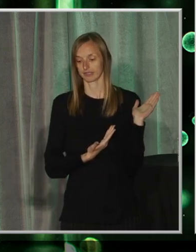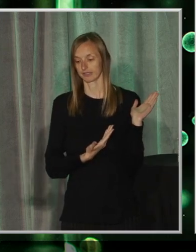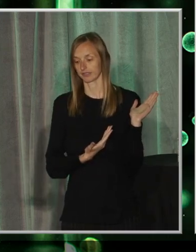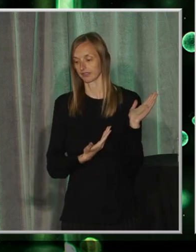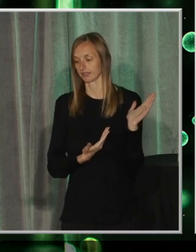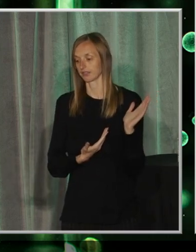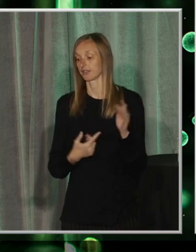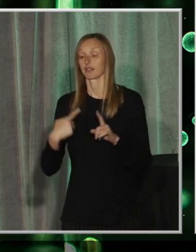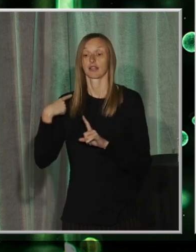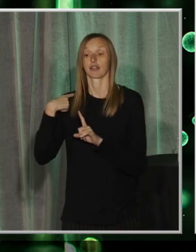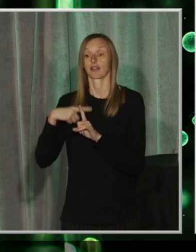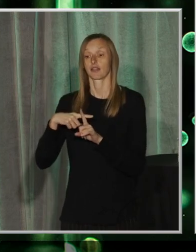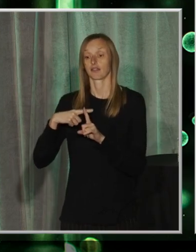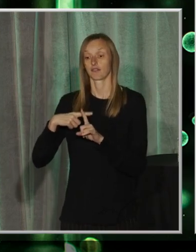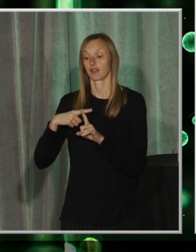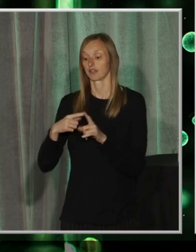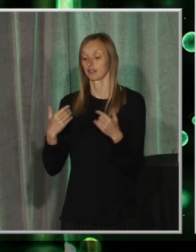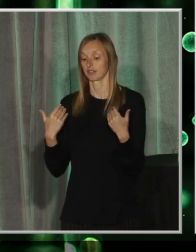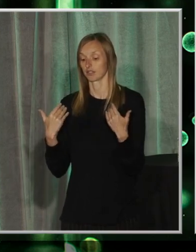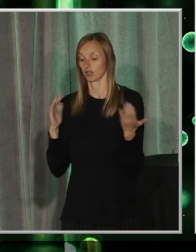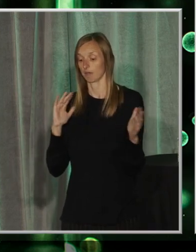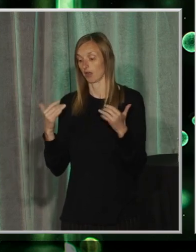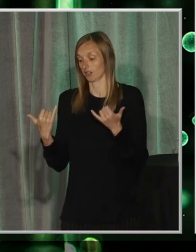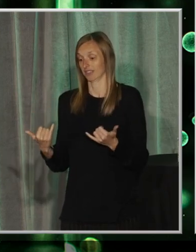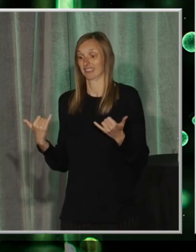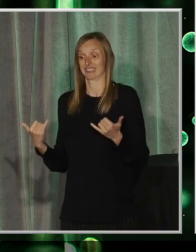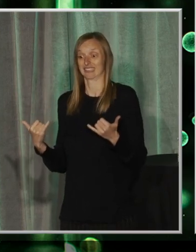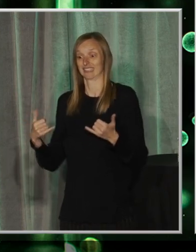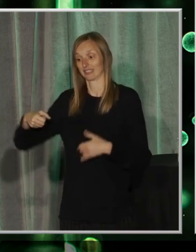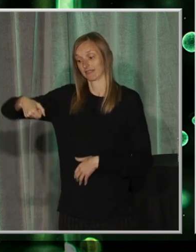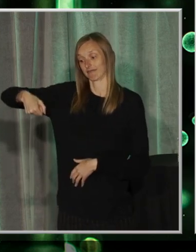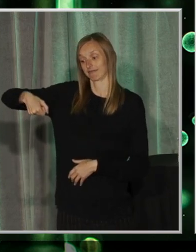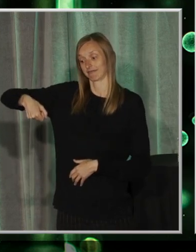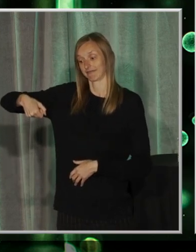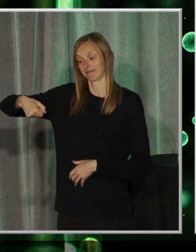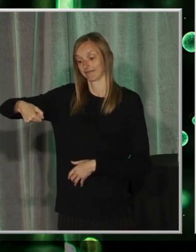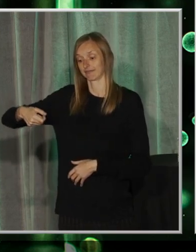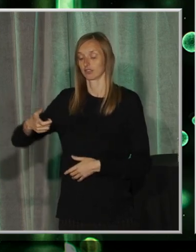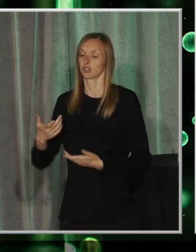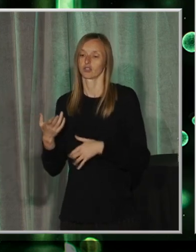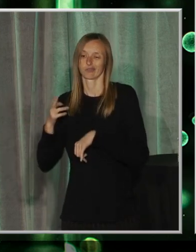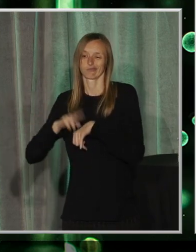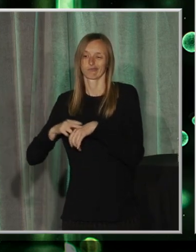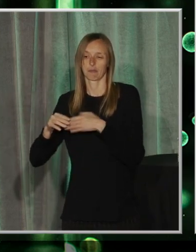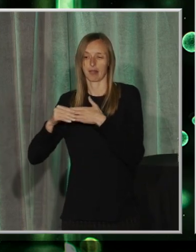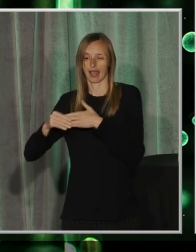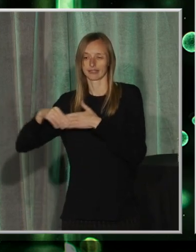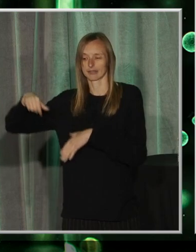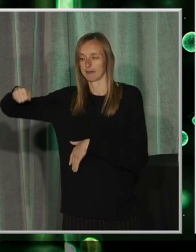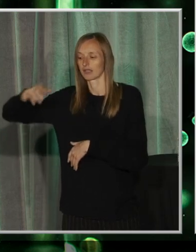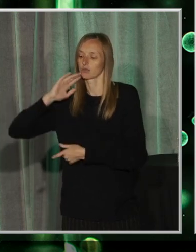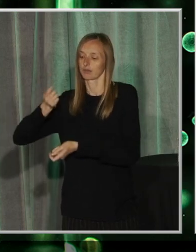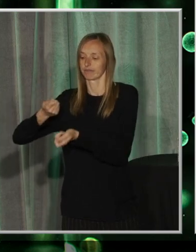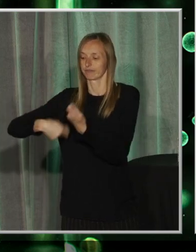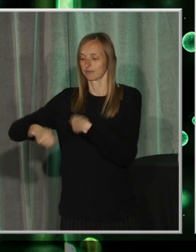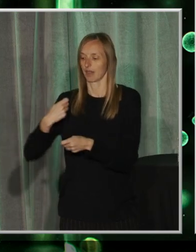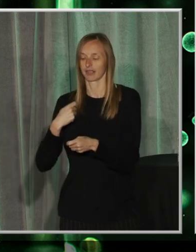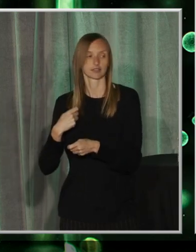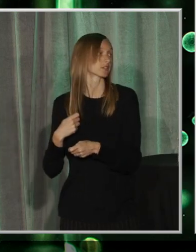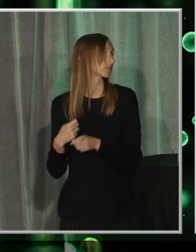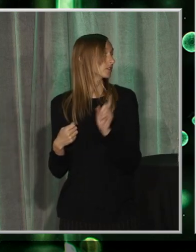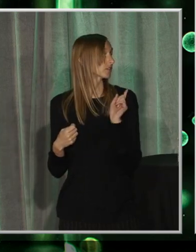the advantages they have over the existing packages. They will replace the traditional plastic packaging, and they will